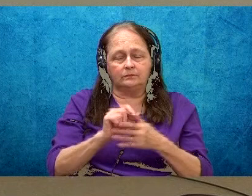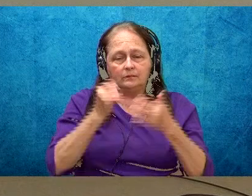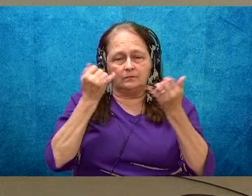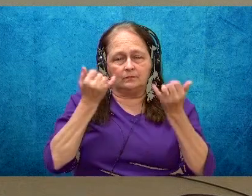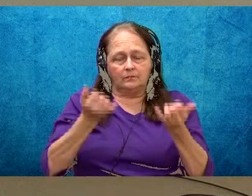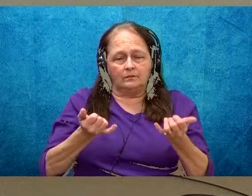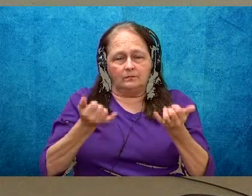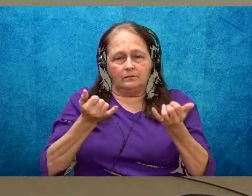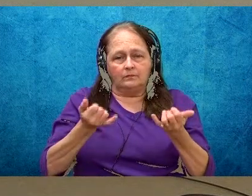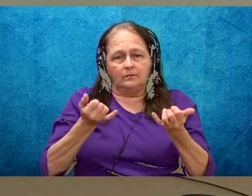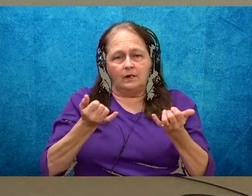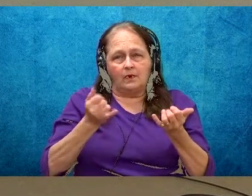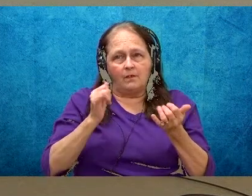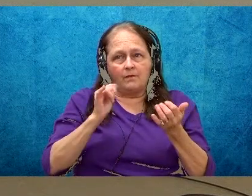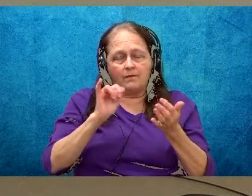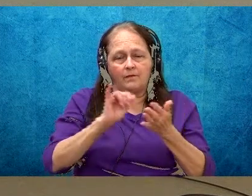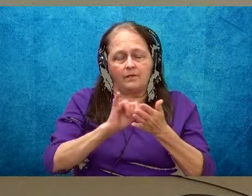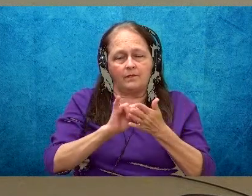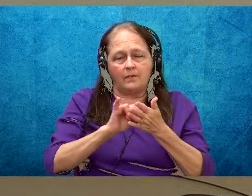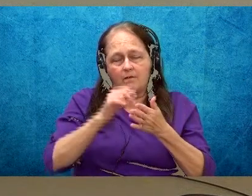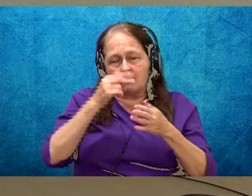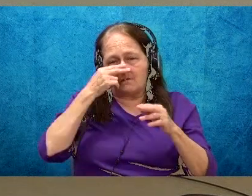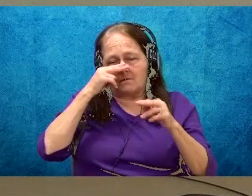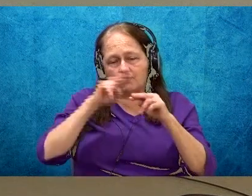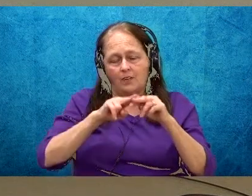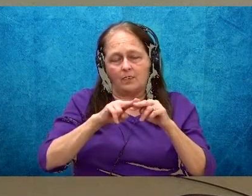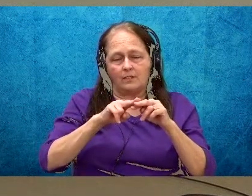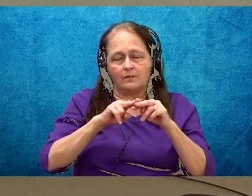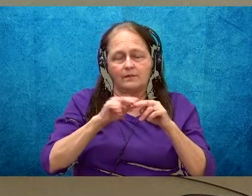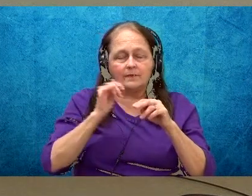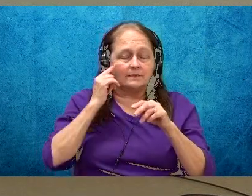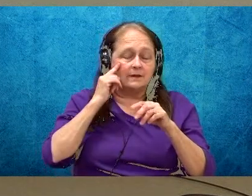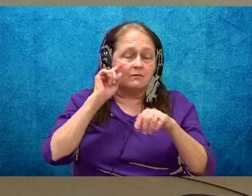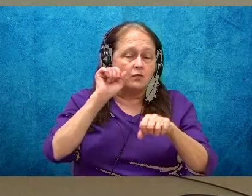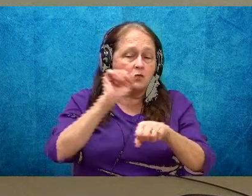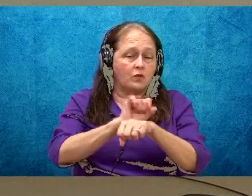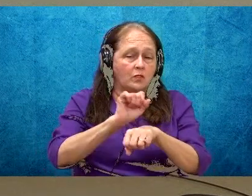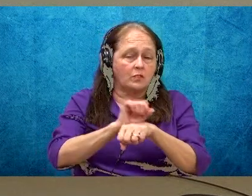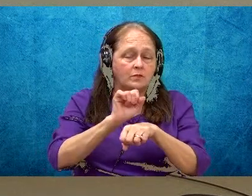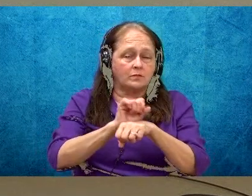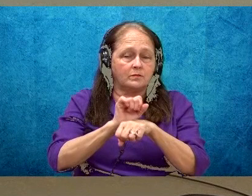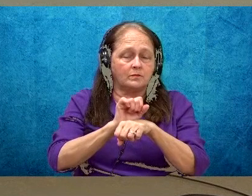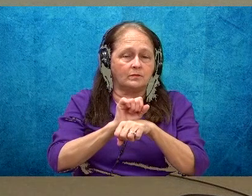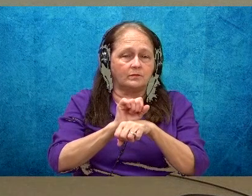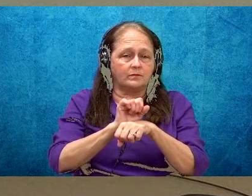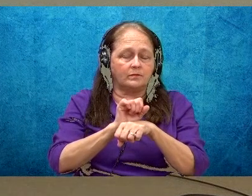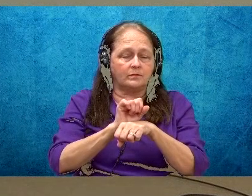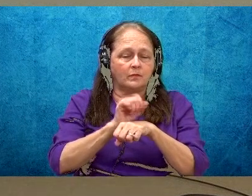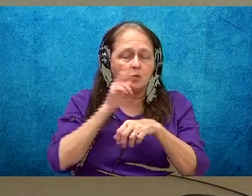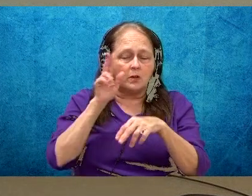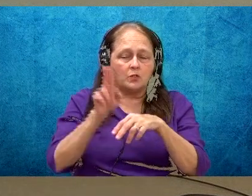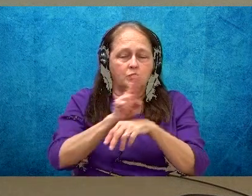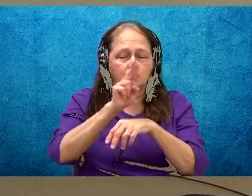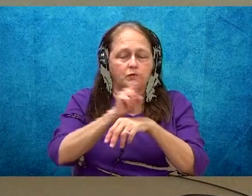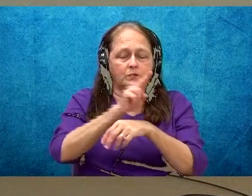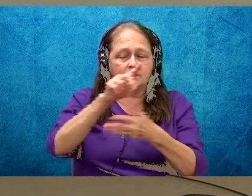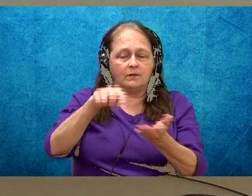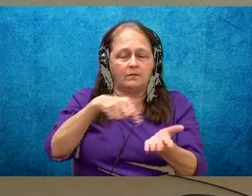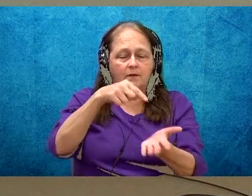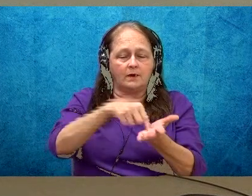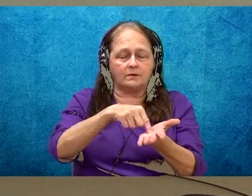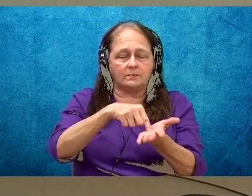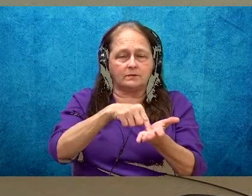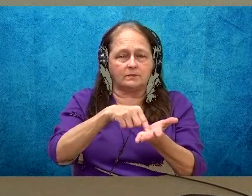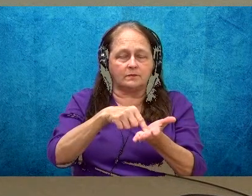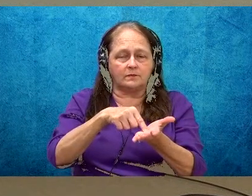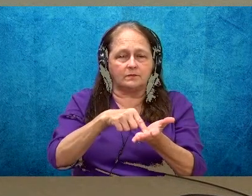Now, this is the fun part to see if it actually works. I'm going to use this. Remember, we can